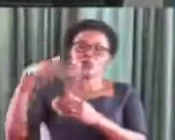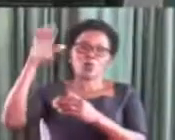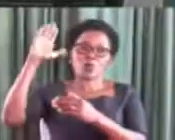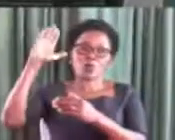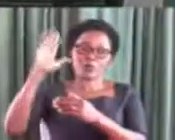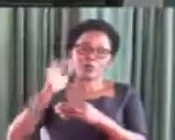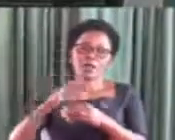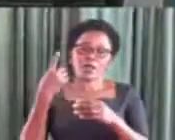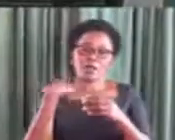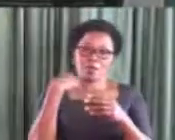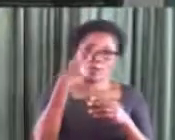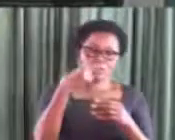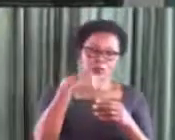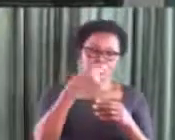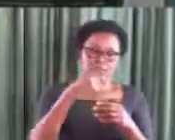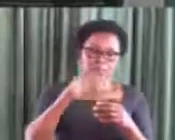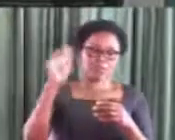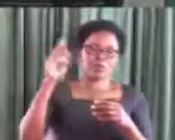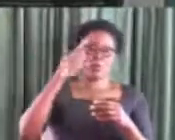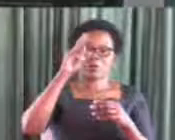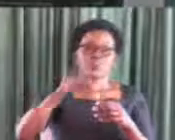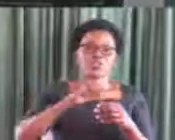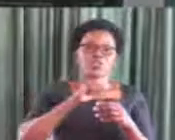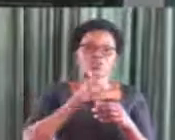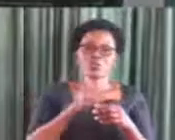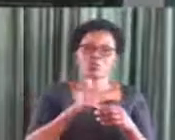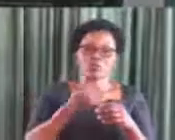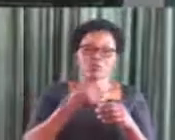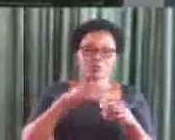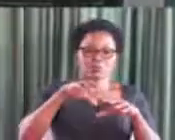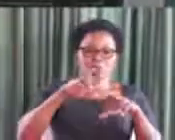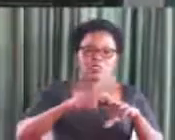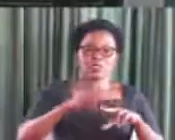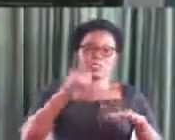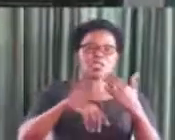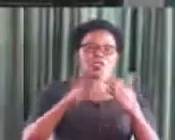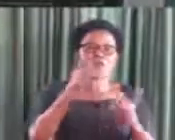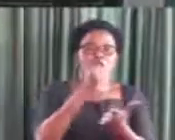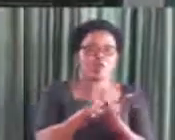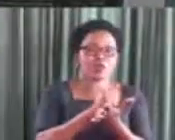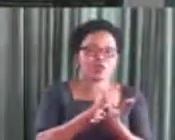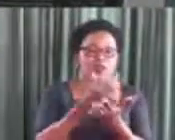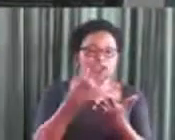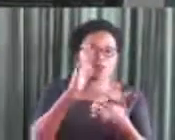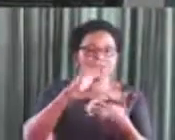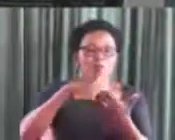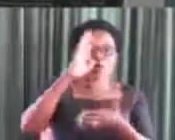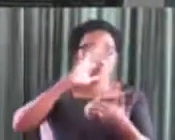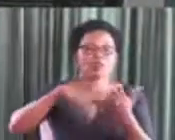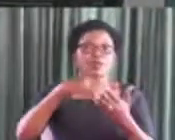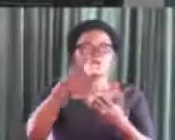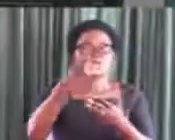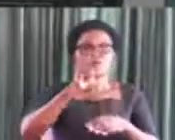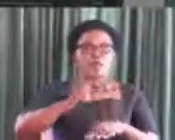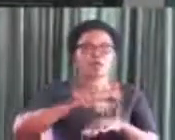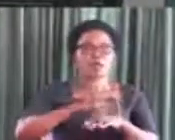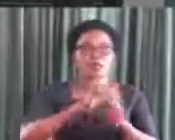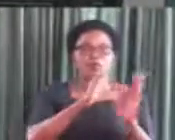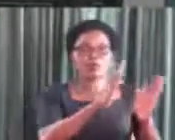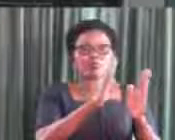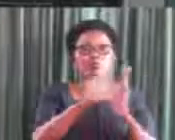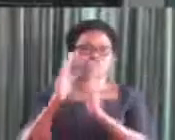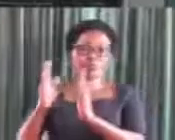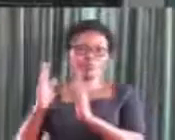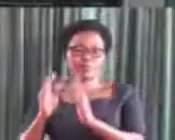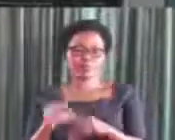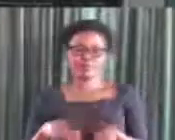2 says the president shall not hold office for more than 2 terms. There is